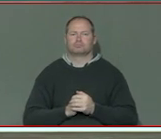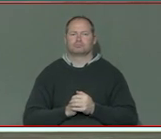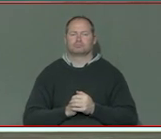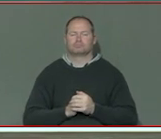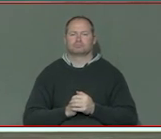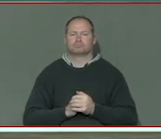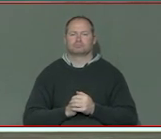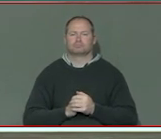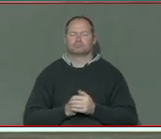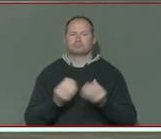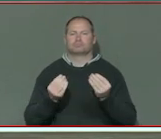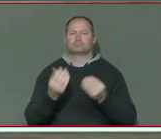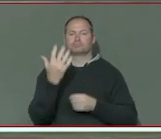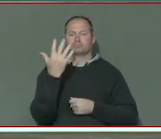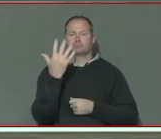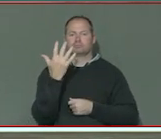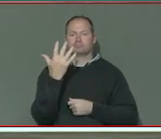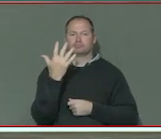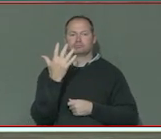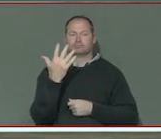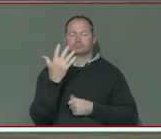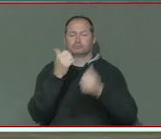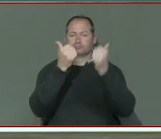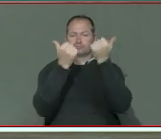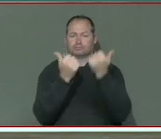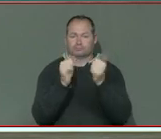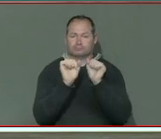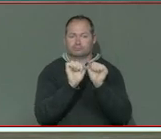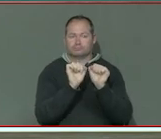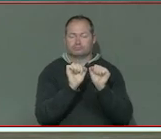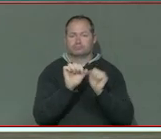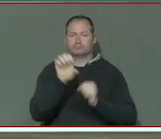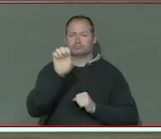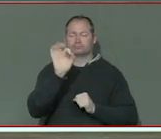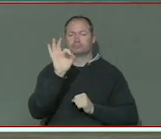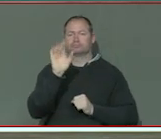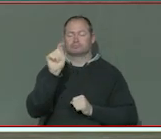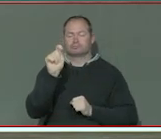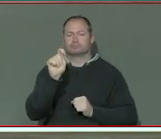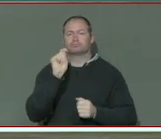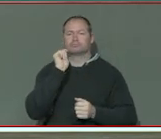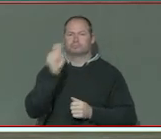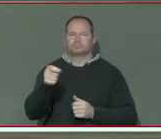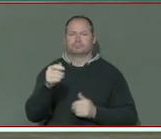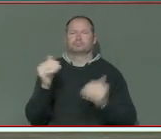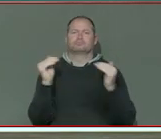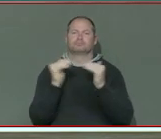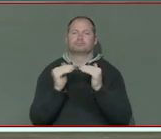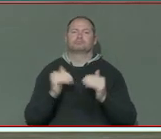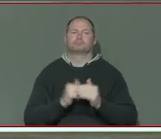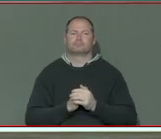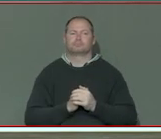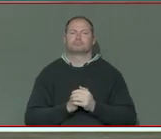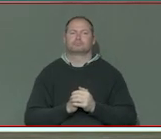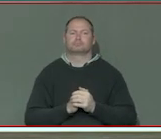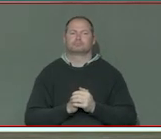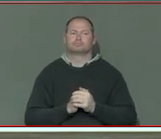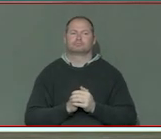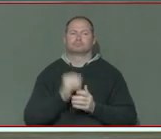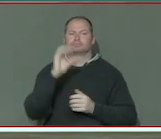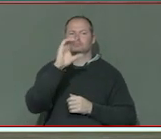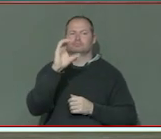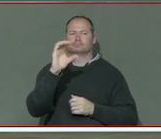Number 5, Chin Lu supplies account had been settled by EFT for 600 Rand. Now Chin Lu, we owed